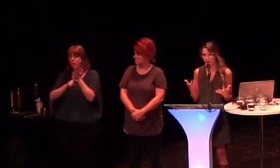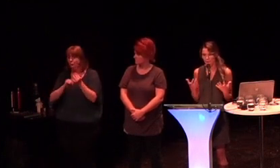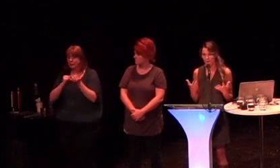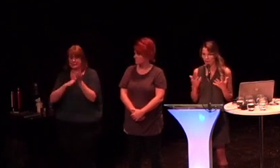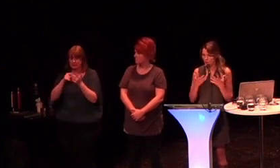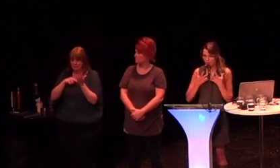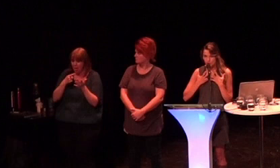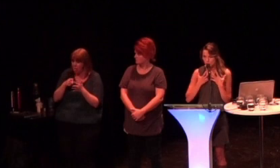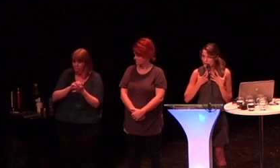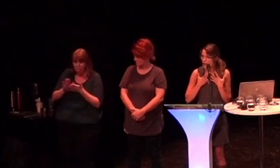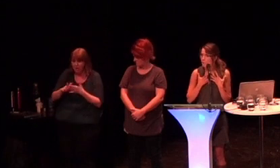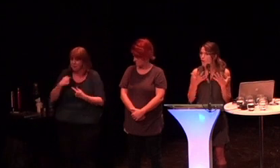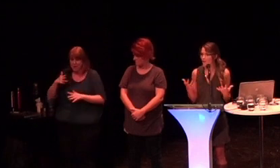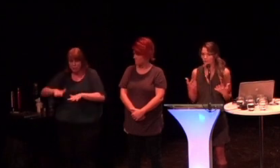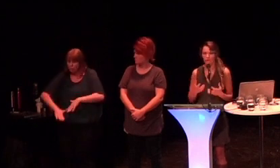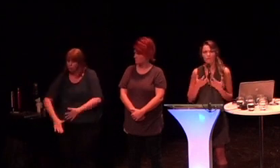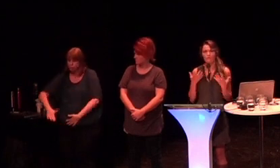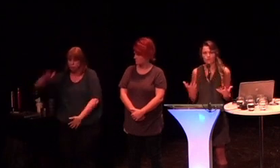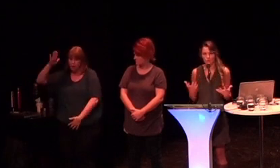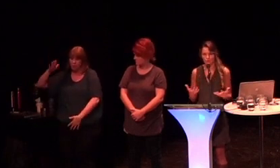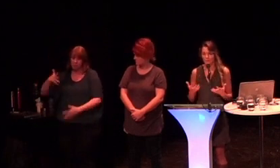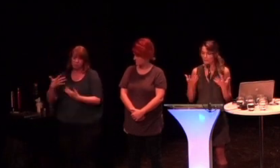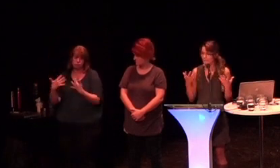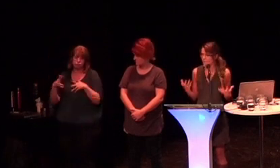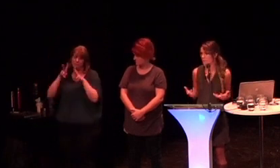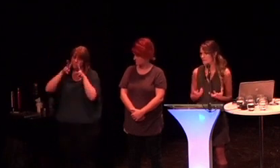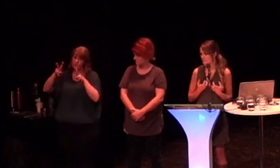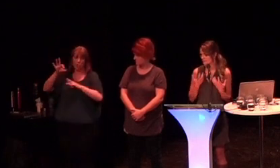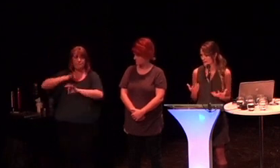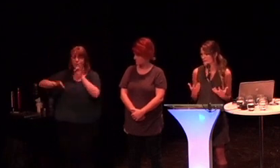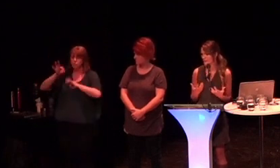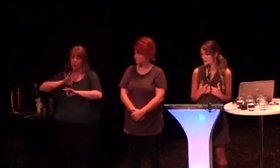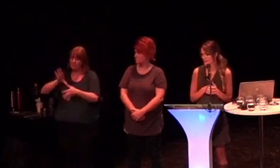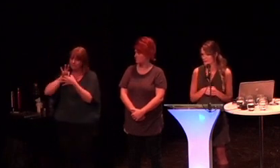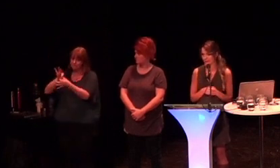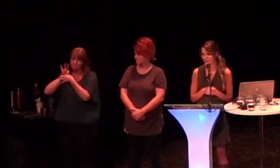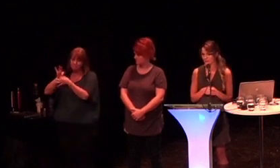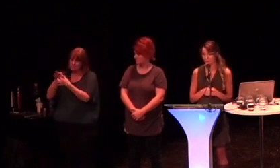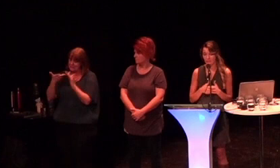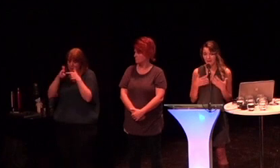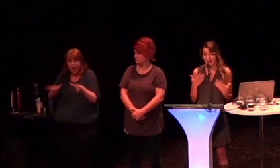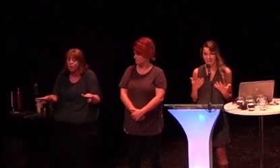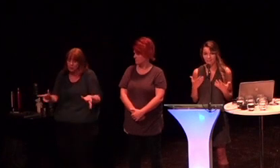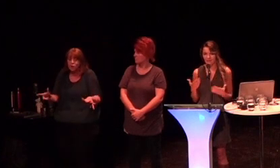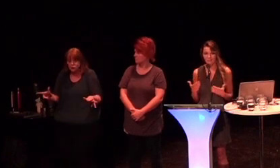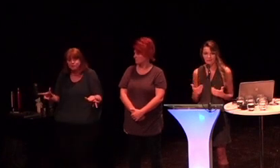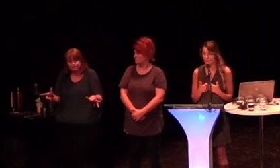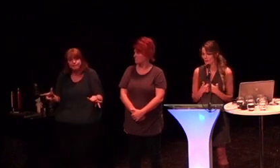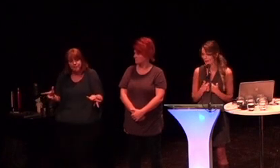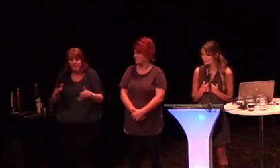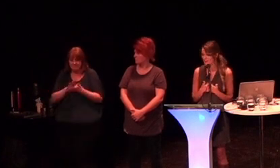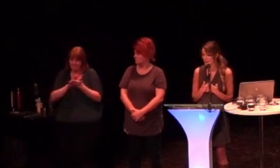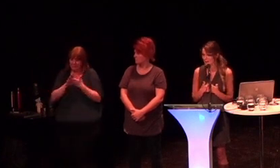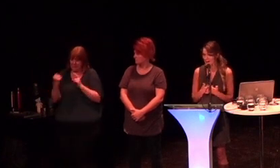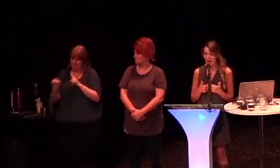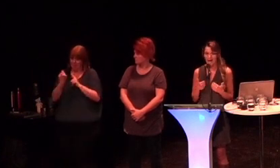I grew up just with a wealth of visual performance-related sign language, which has made me who